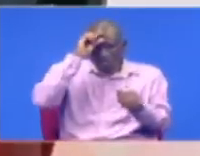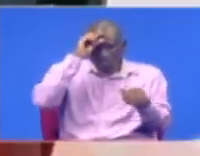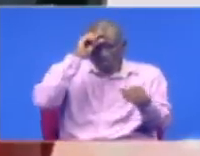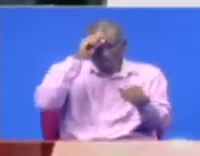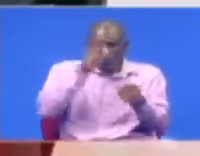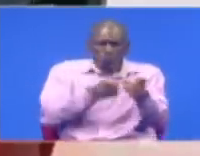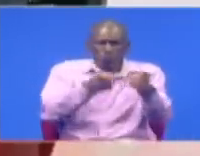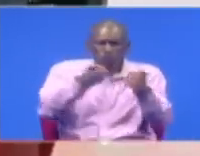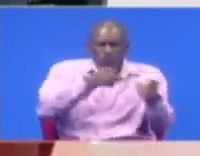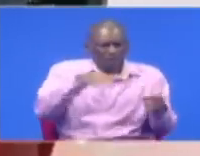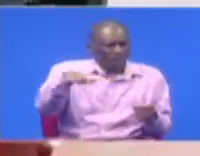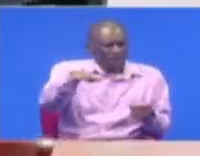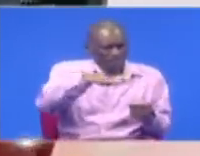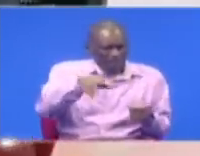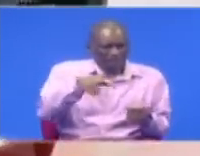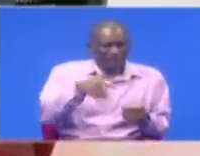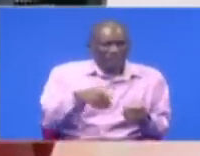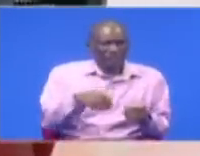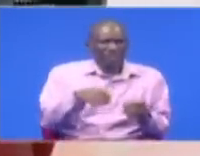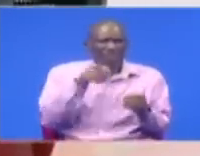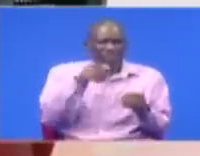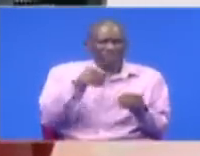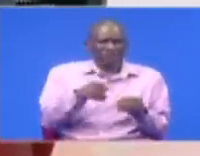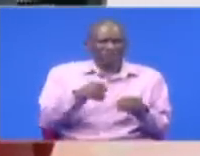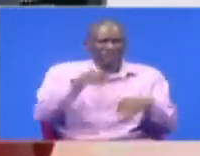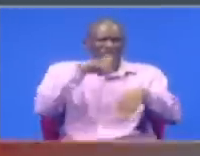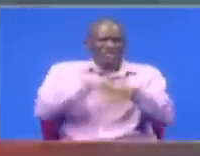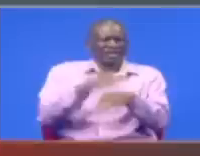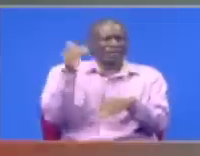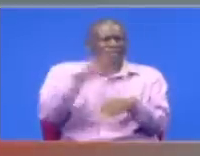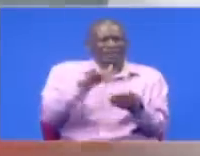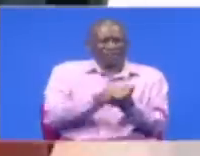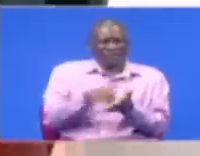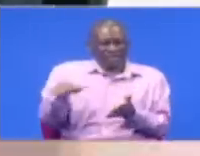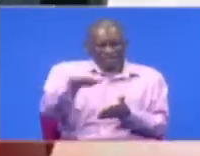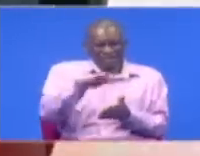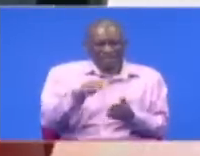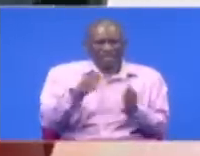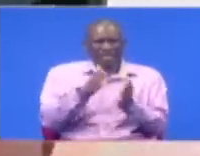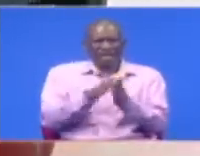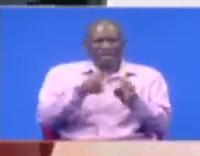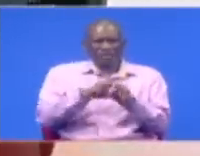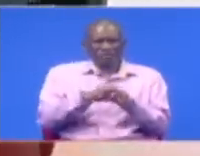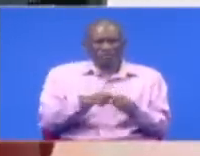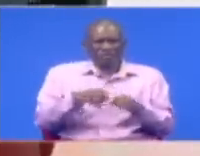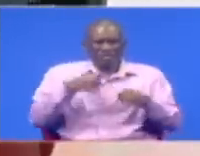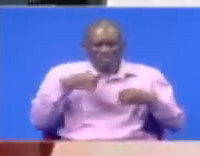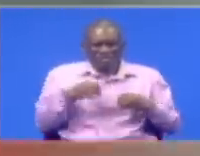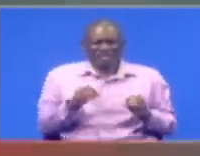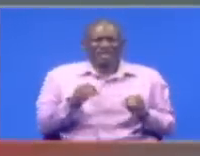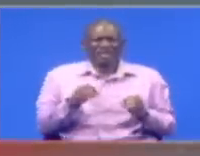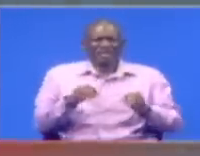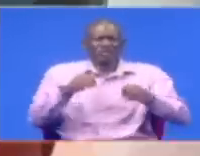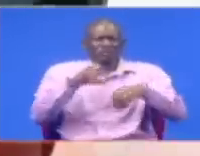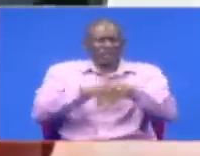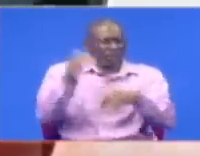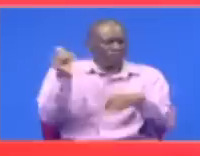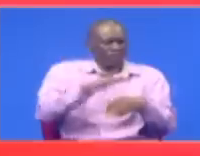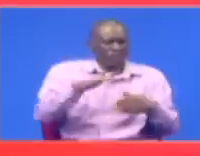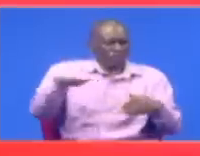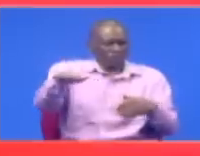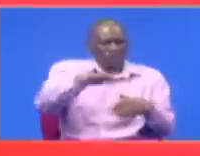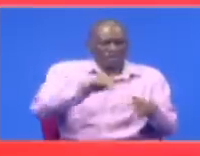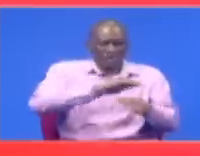area, the doctrines of acquiescence, doctrines of renunciation of territory, they